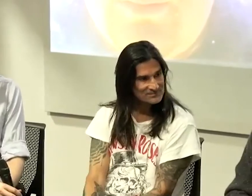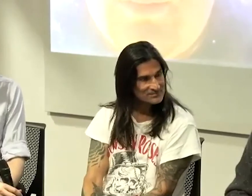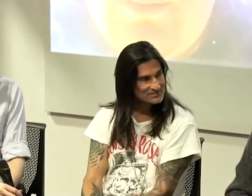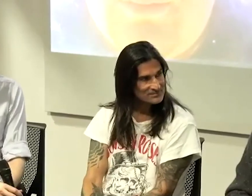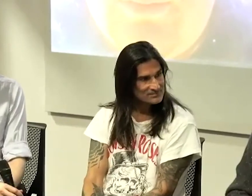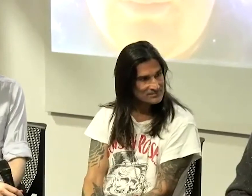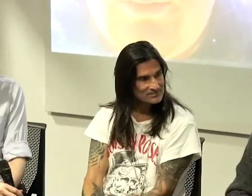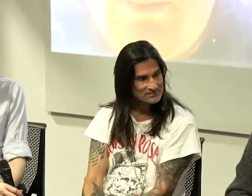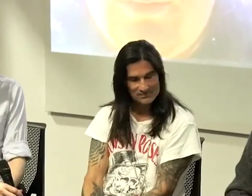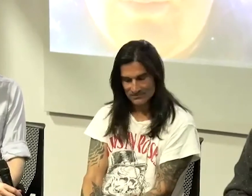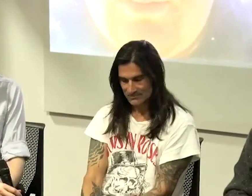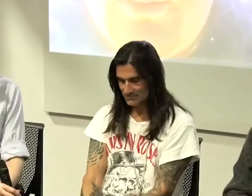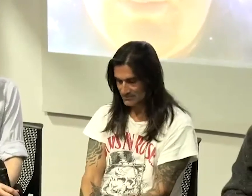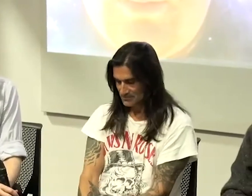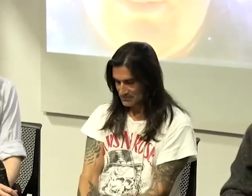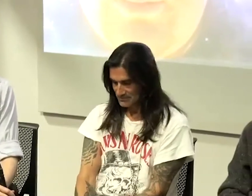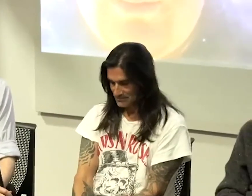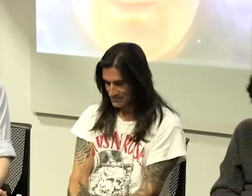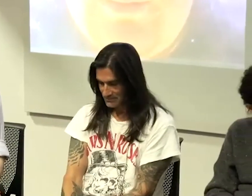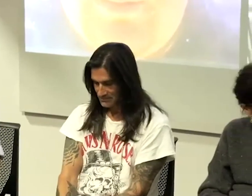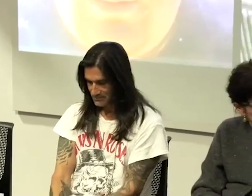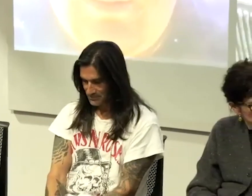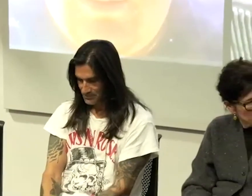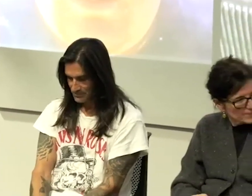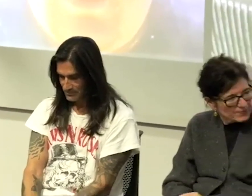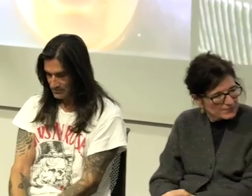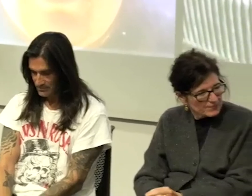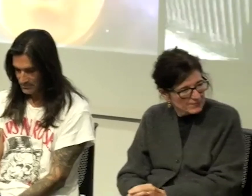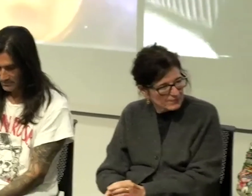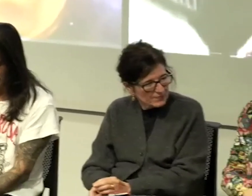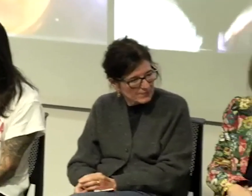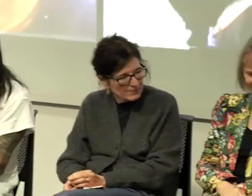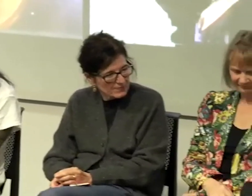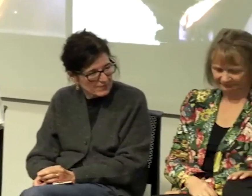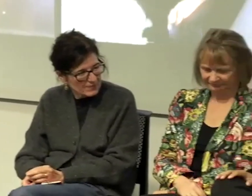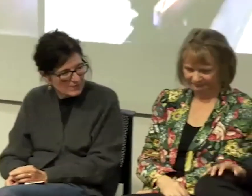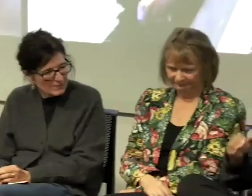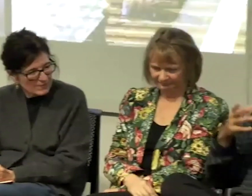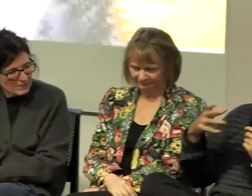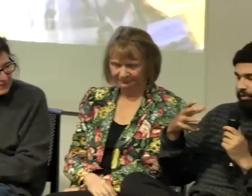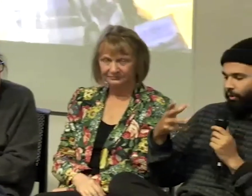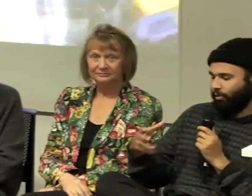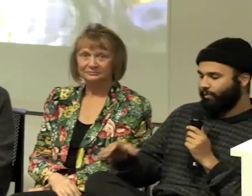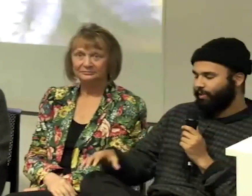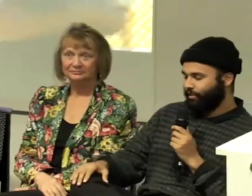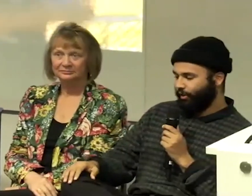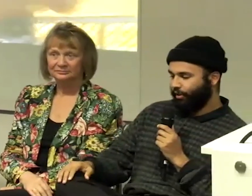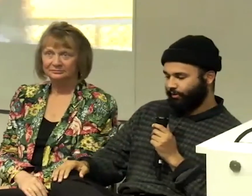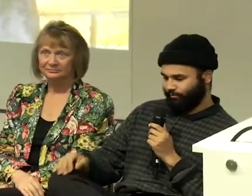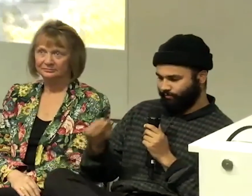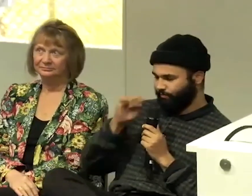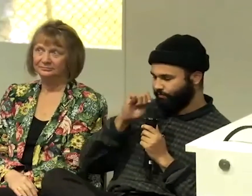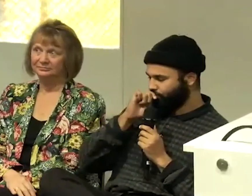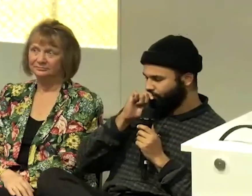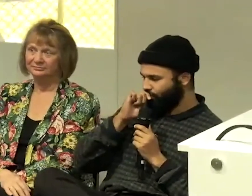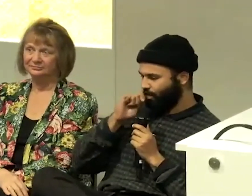So the work I have in this exhibition, I've got four pieces, two paintings and two sculptural elements. So I got